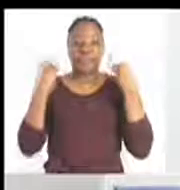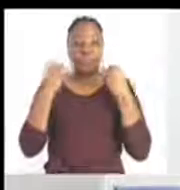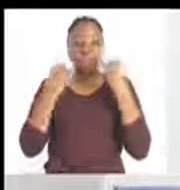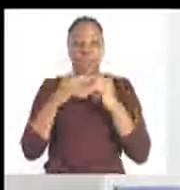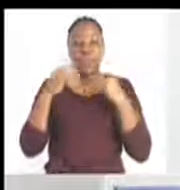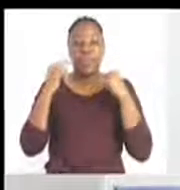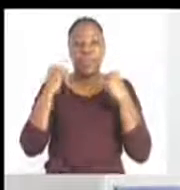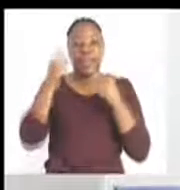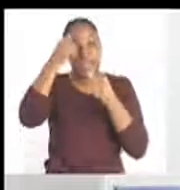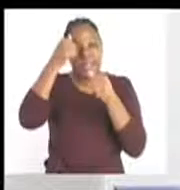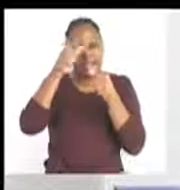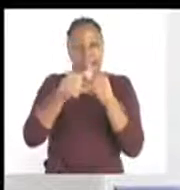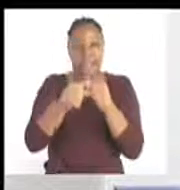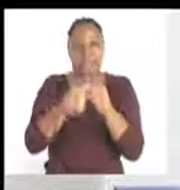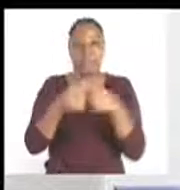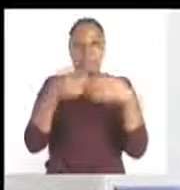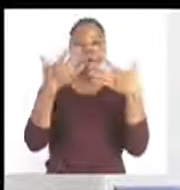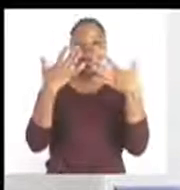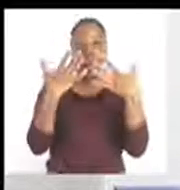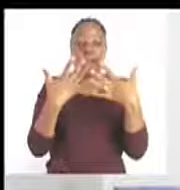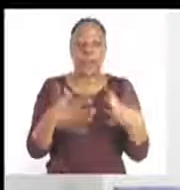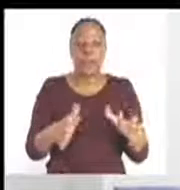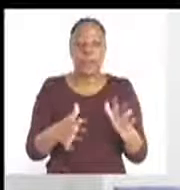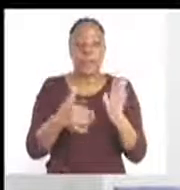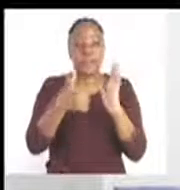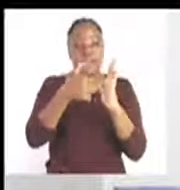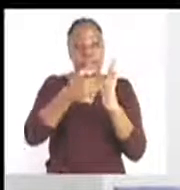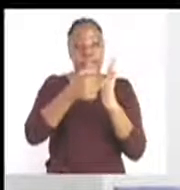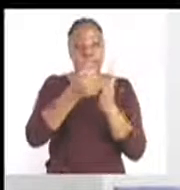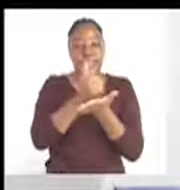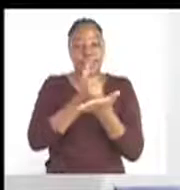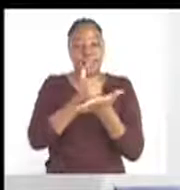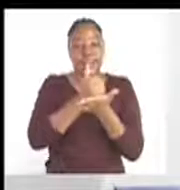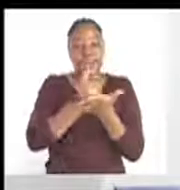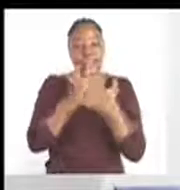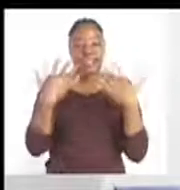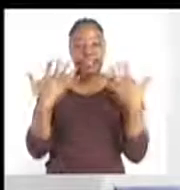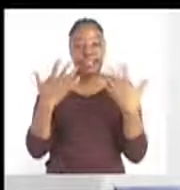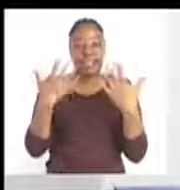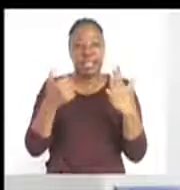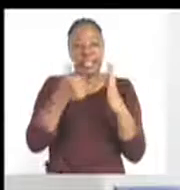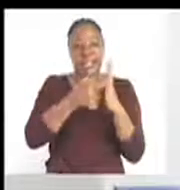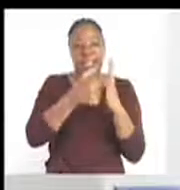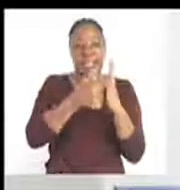are done, you must sanitize your hands.